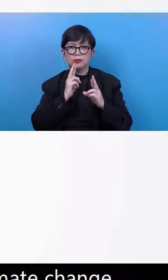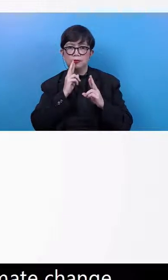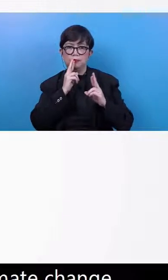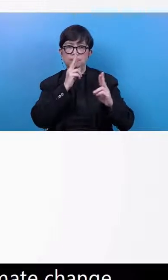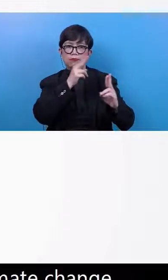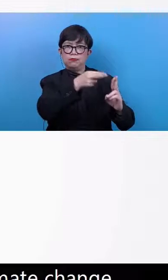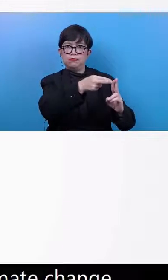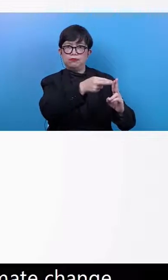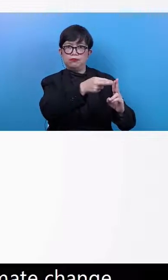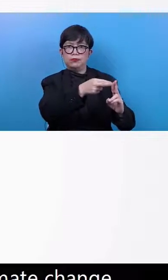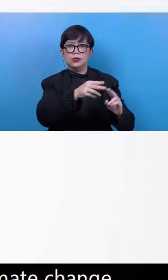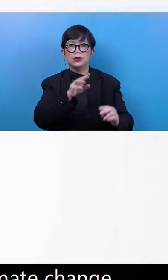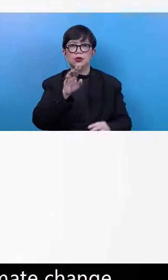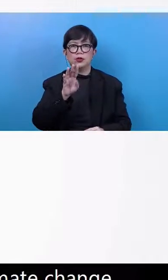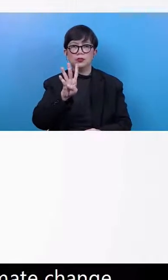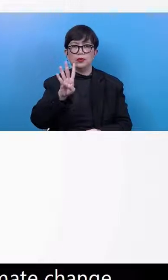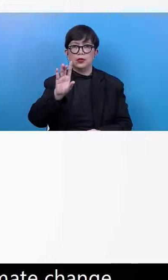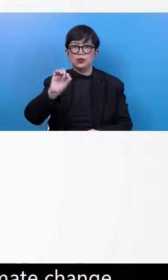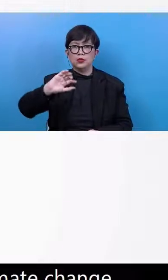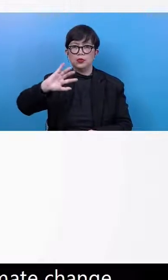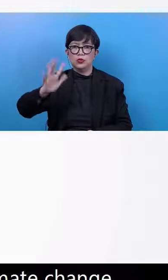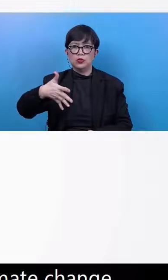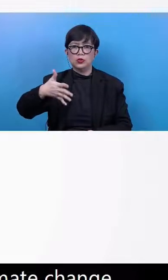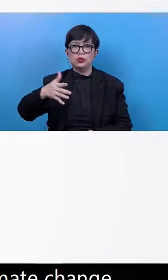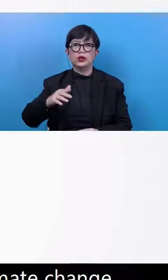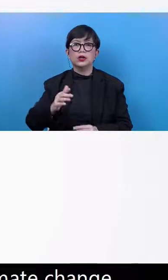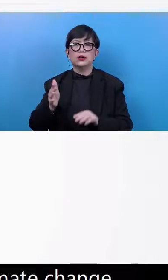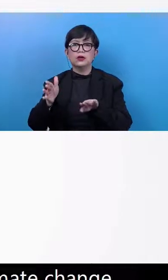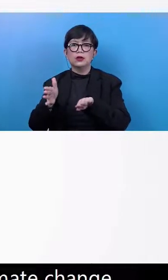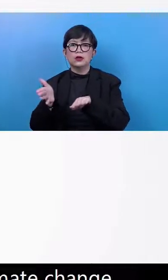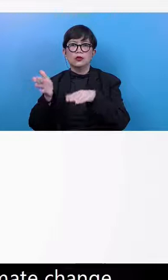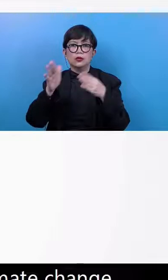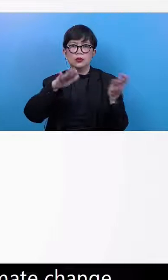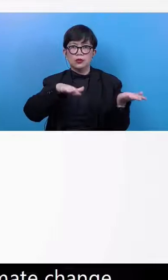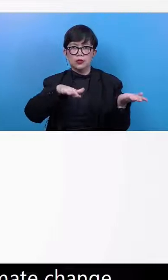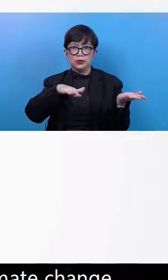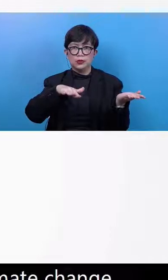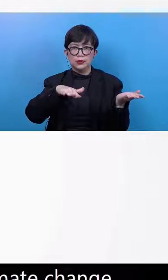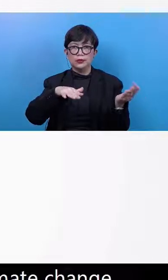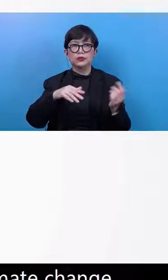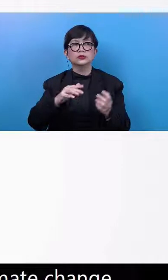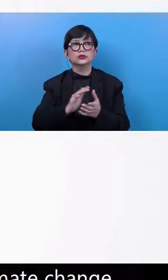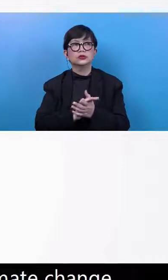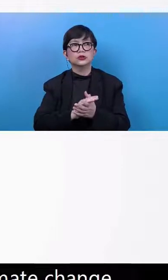change by the end of the century, overwhelmingly in countries with low levels of the Human